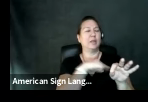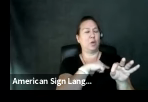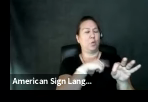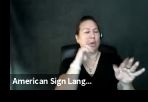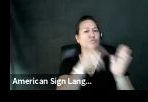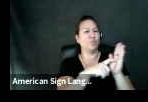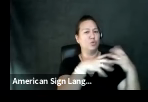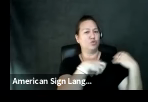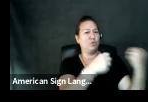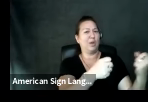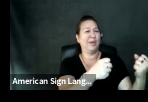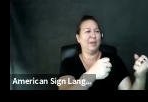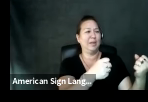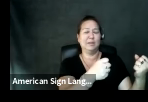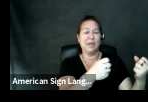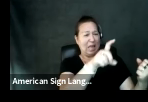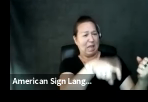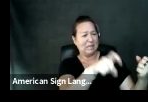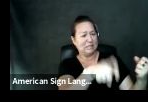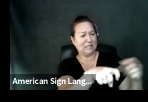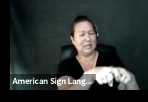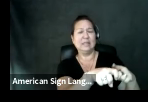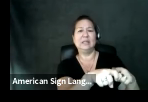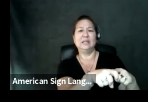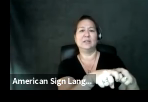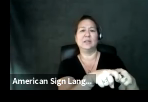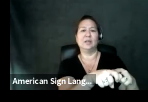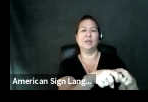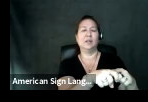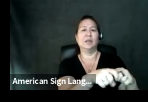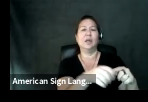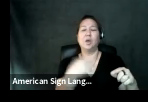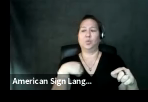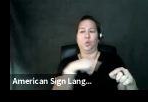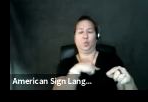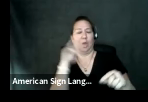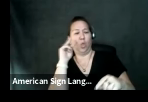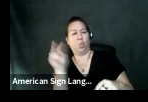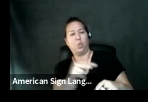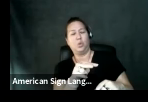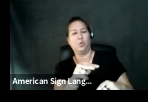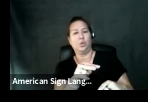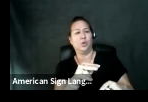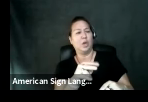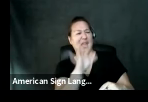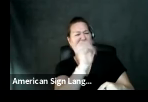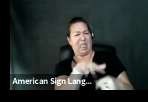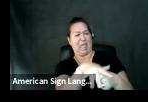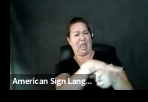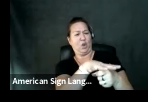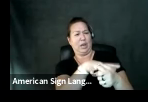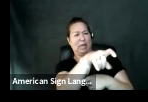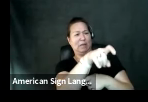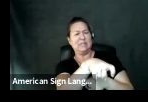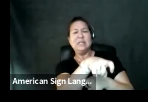And where we look at is, as an IEP team, is looking at those areas of need and then bridging the